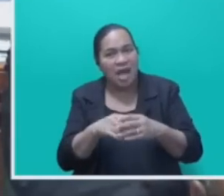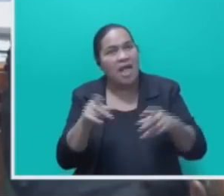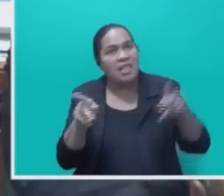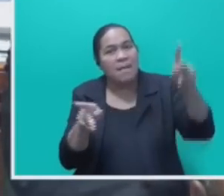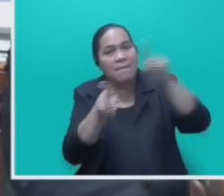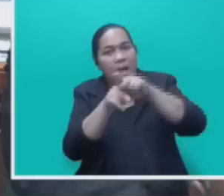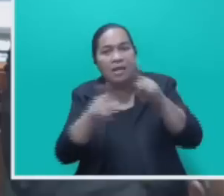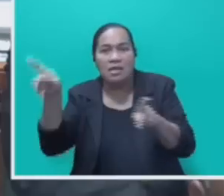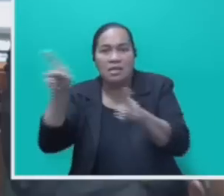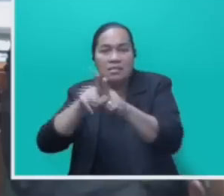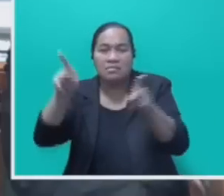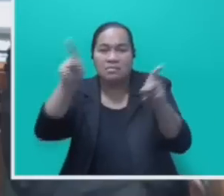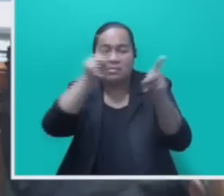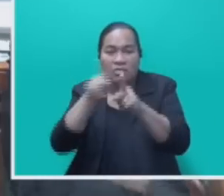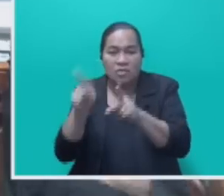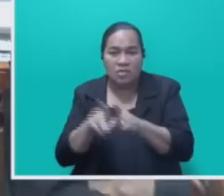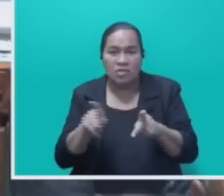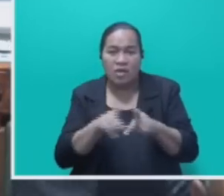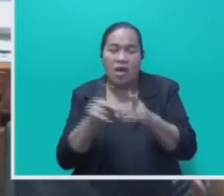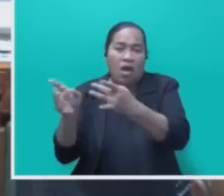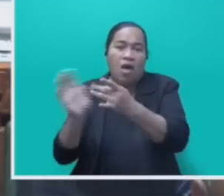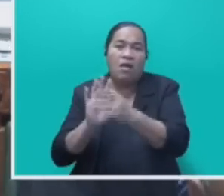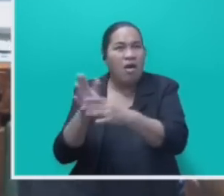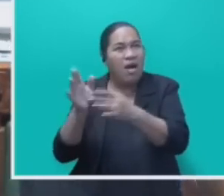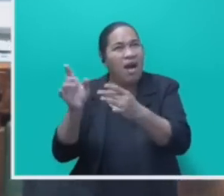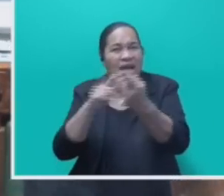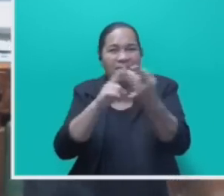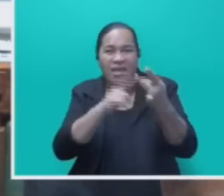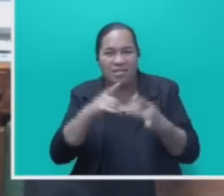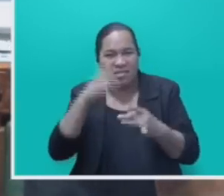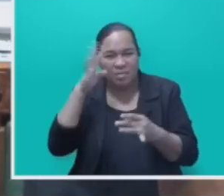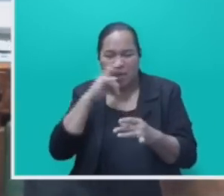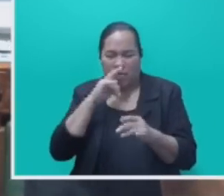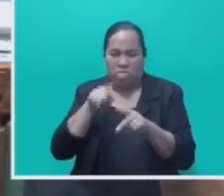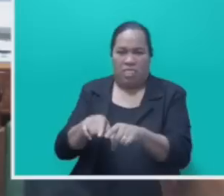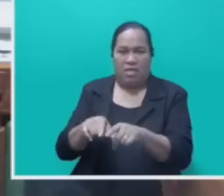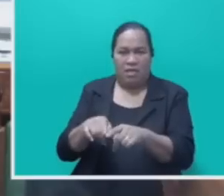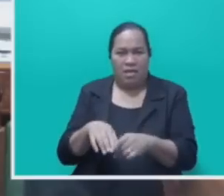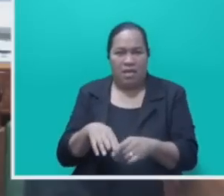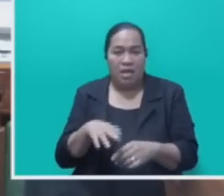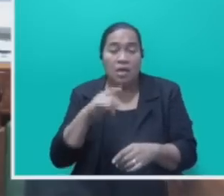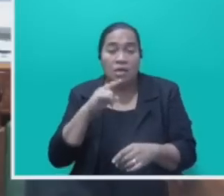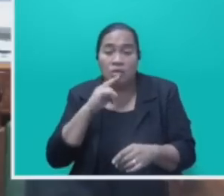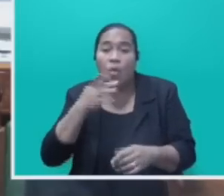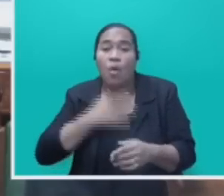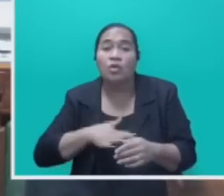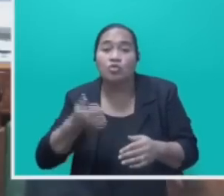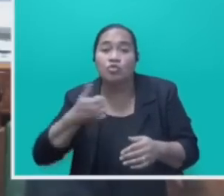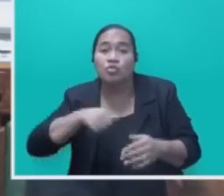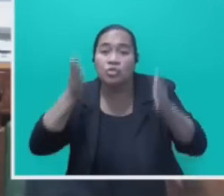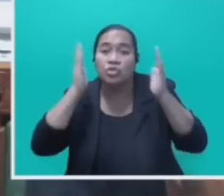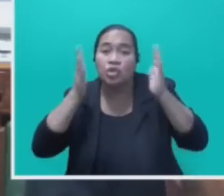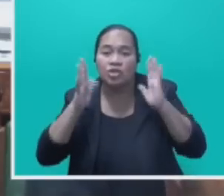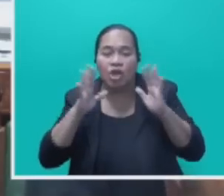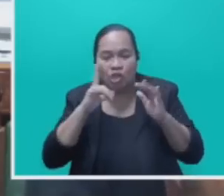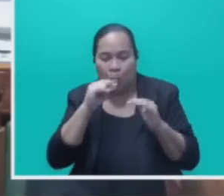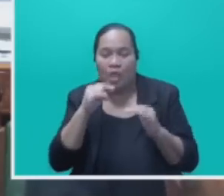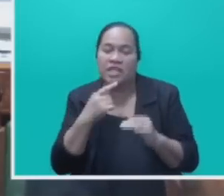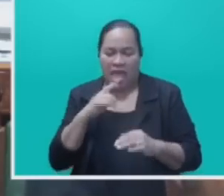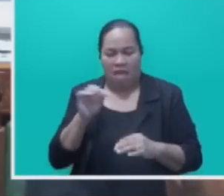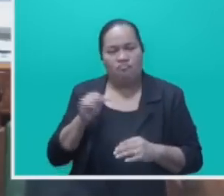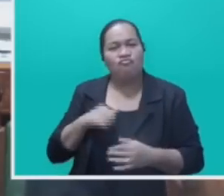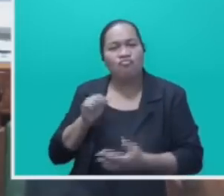partners, and specialized UN bodies. They want to use the churches to justify this